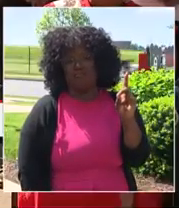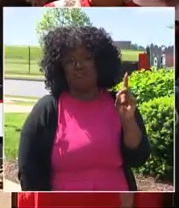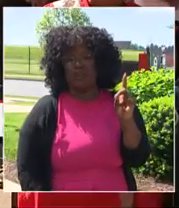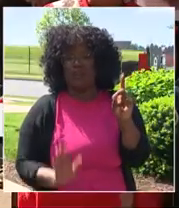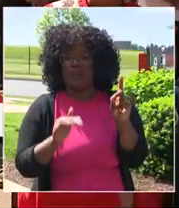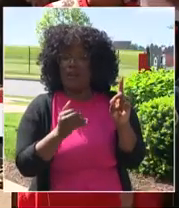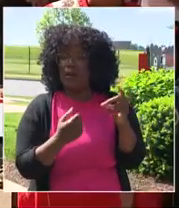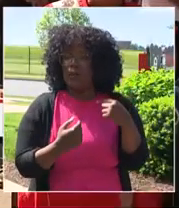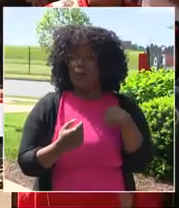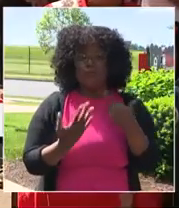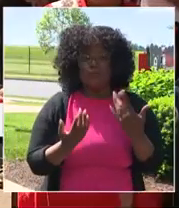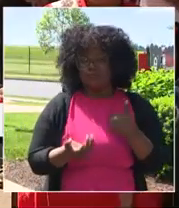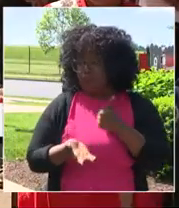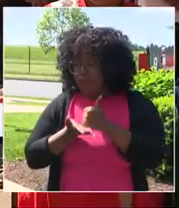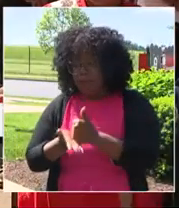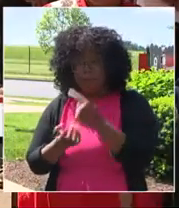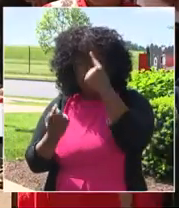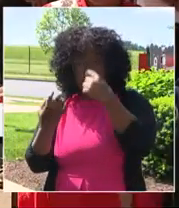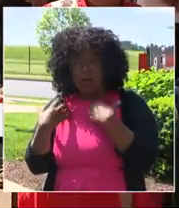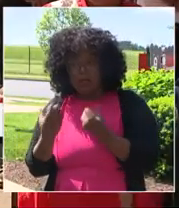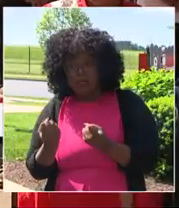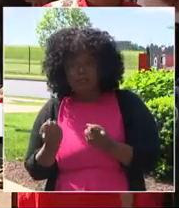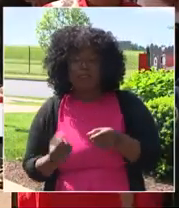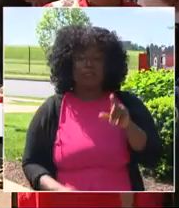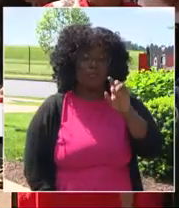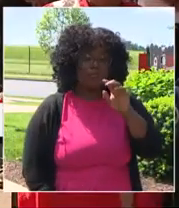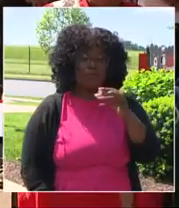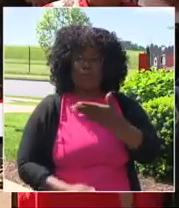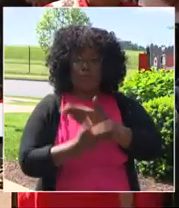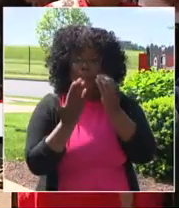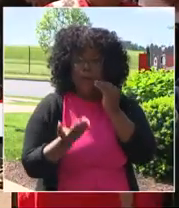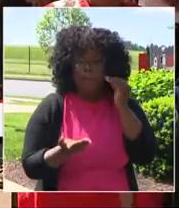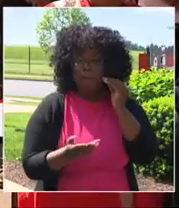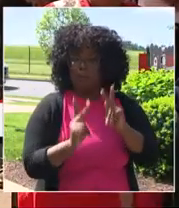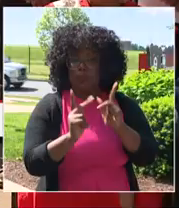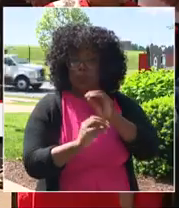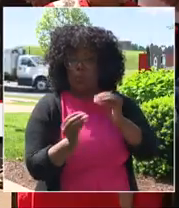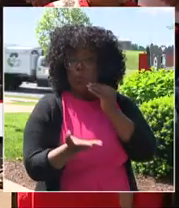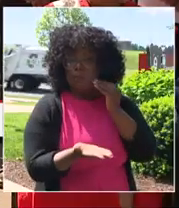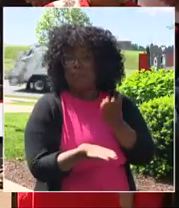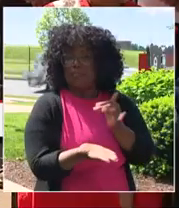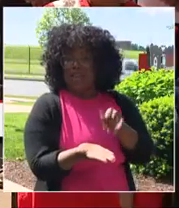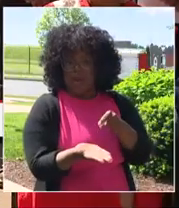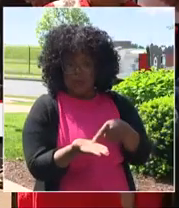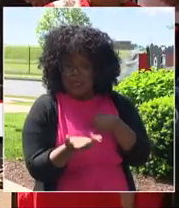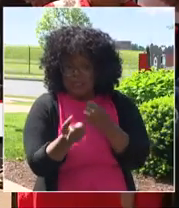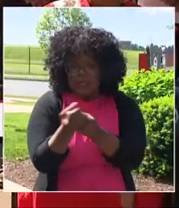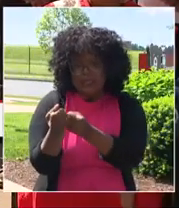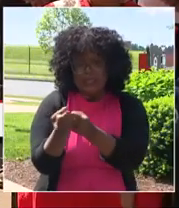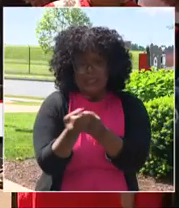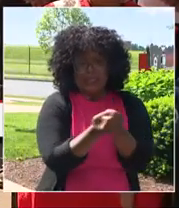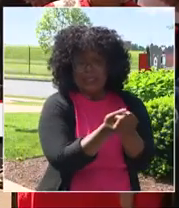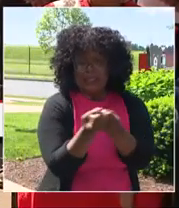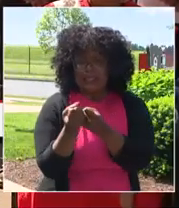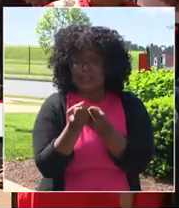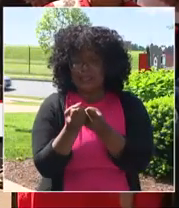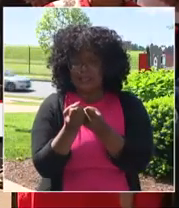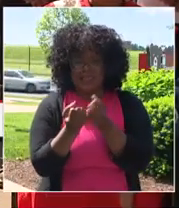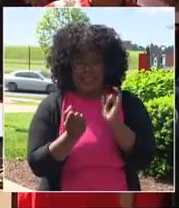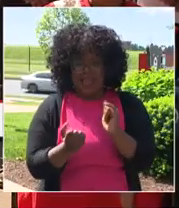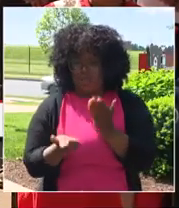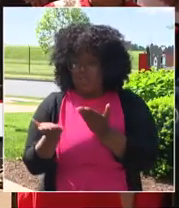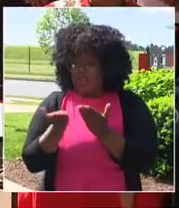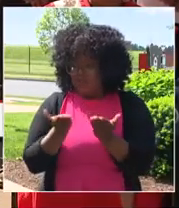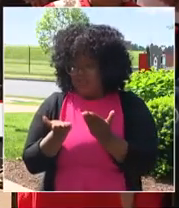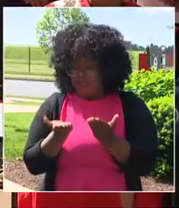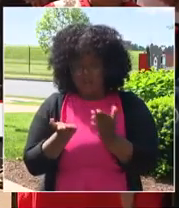homeless population. And these challenges will be even more difficult without the current funding that we already have. And so Medicaid,